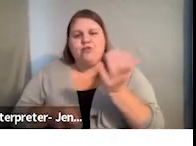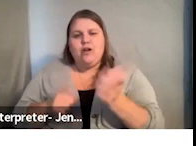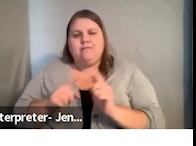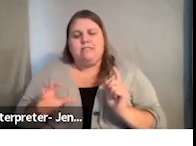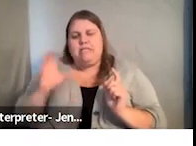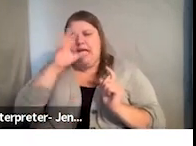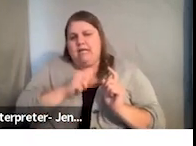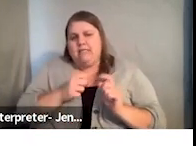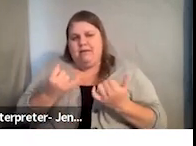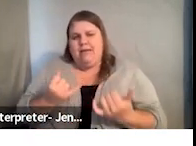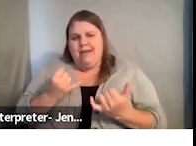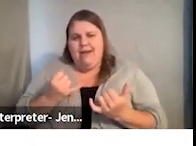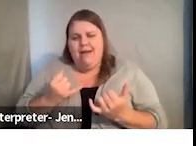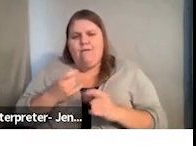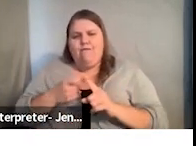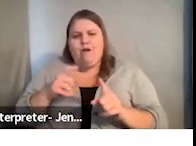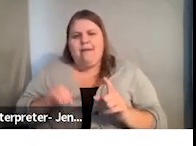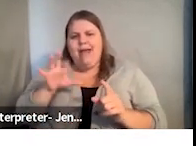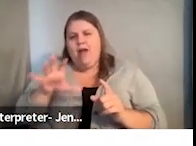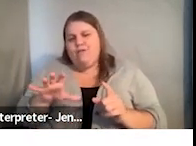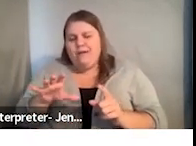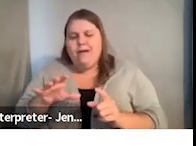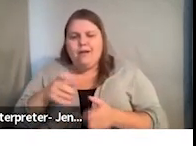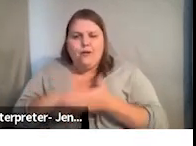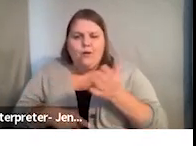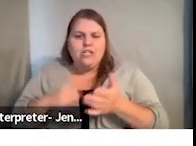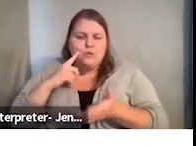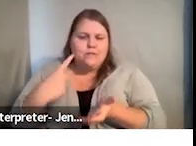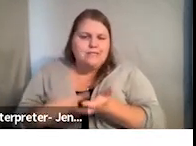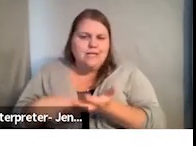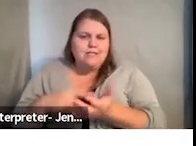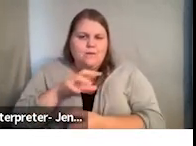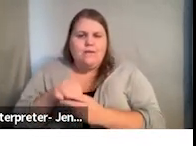an estimate of what their out-of-pocket costs would be to get into a home.